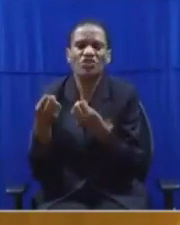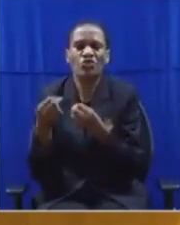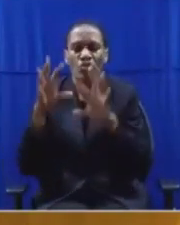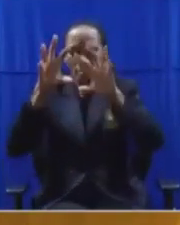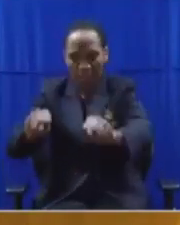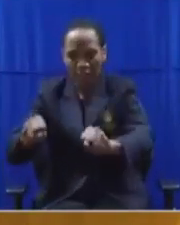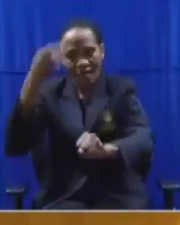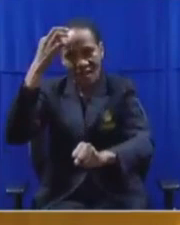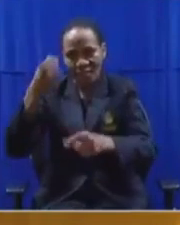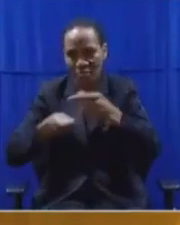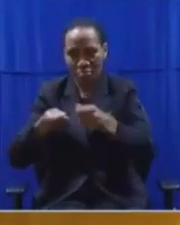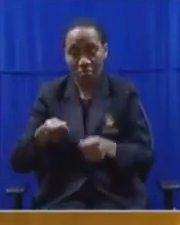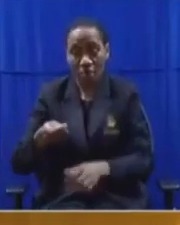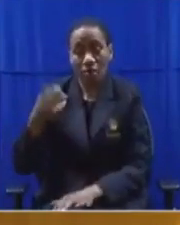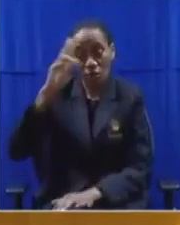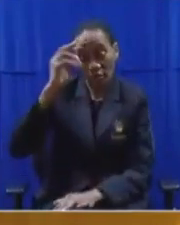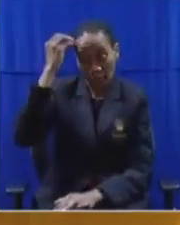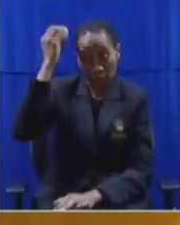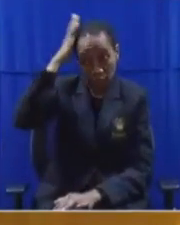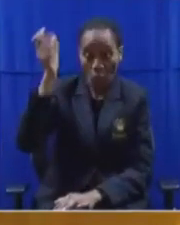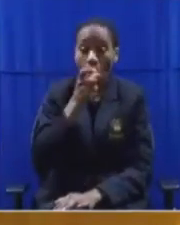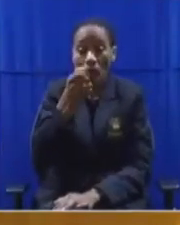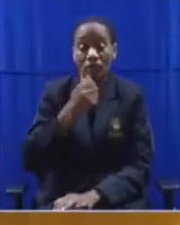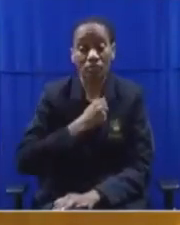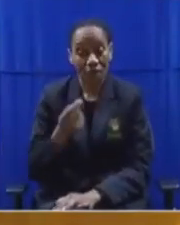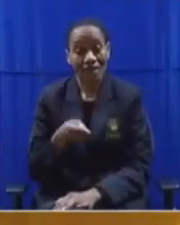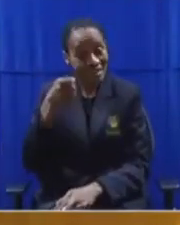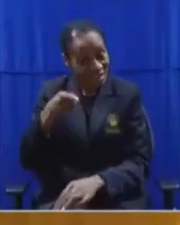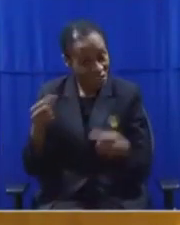capture. And mark my words, this battle too